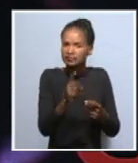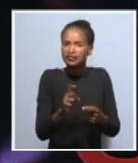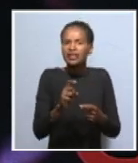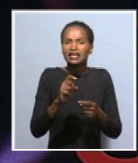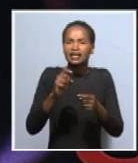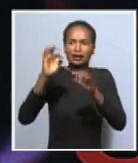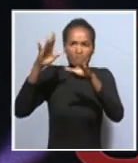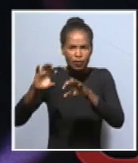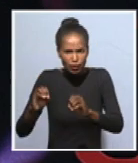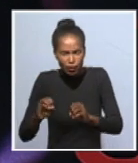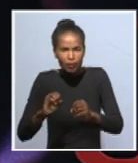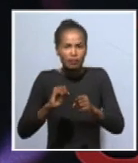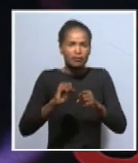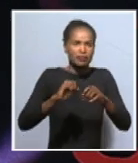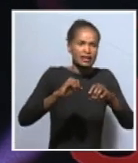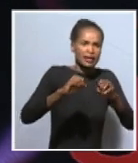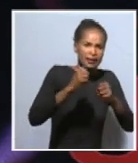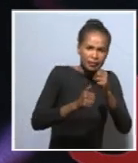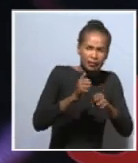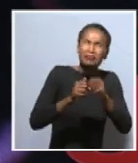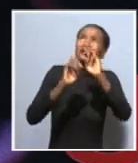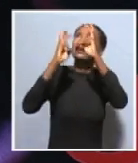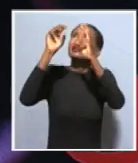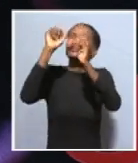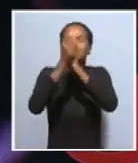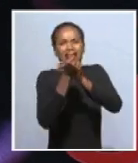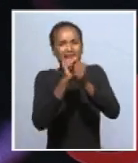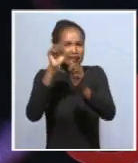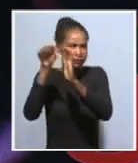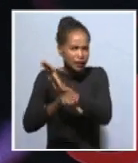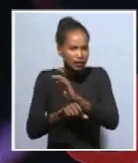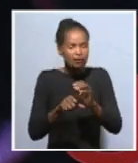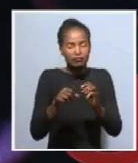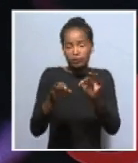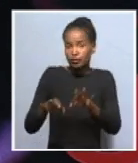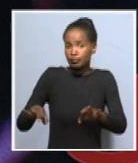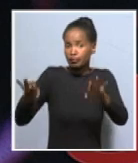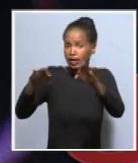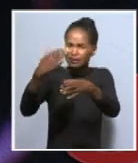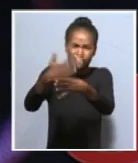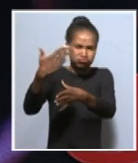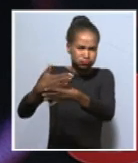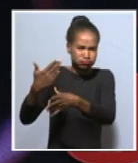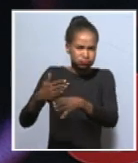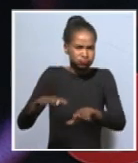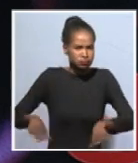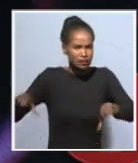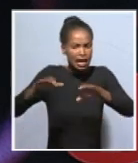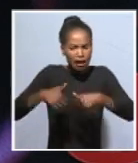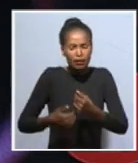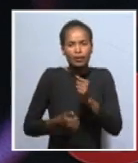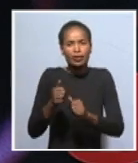various factors, especially environmental, on agriculture and production, and what needs to be done collectively to do that. I